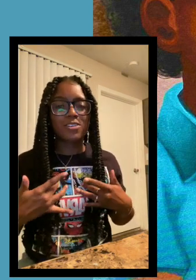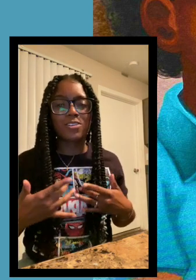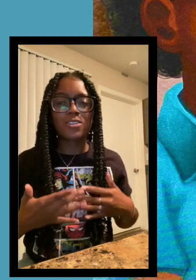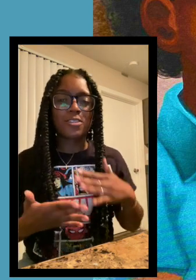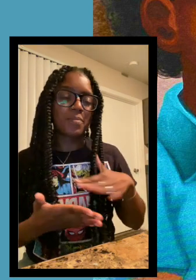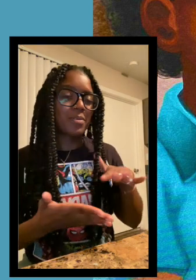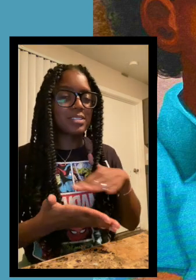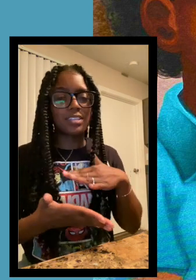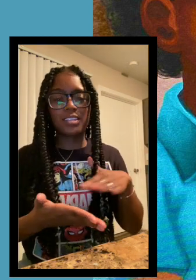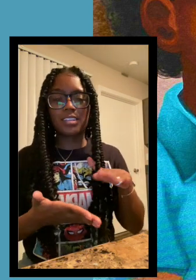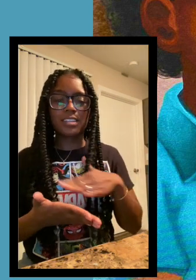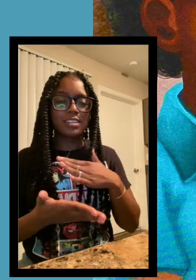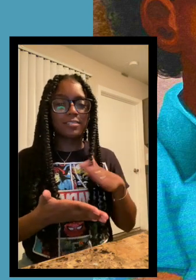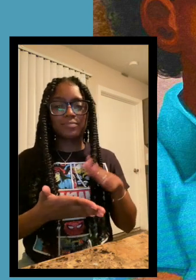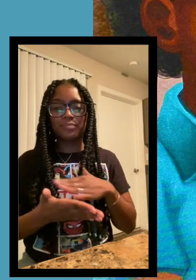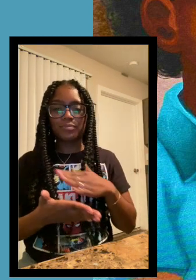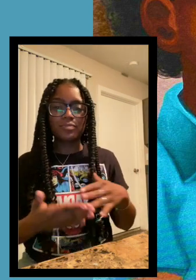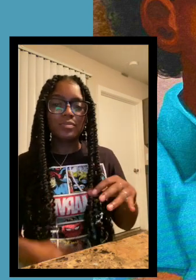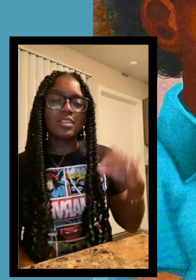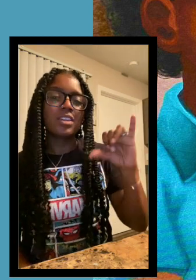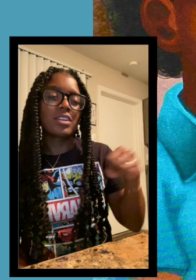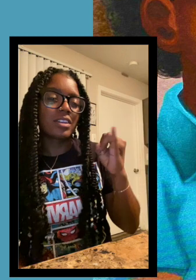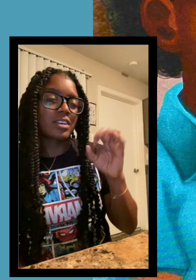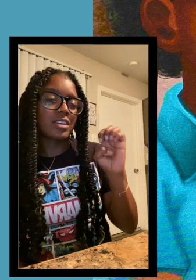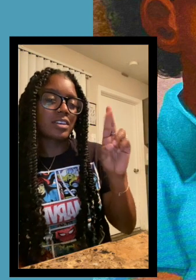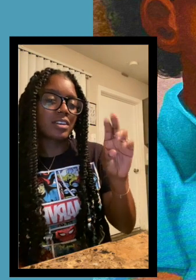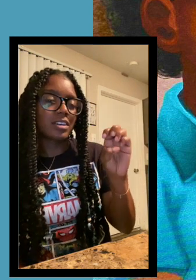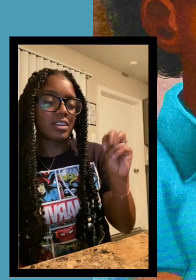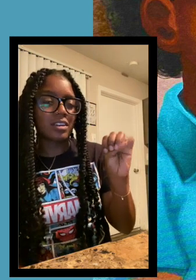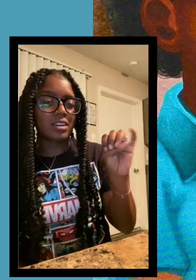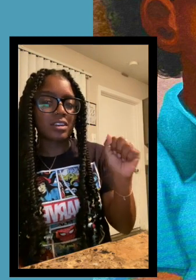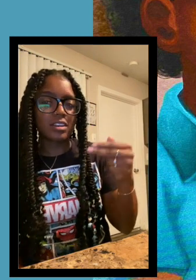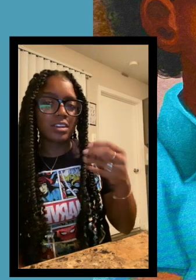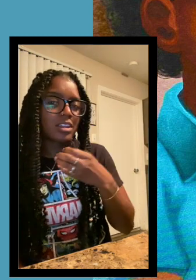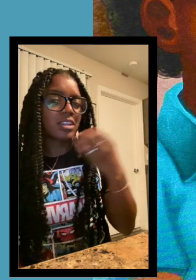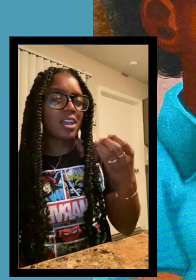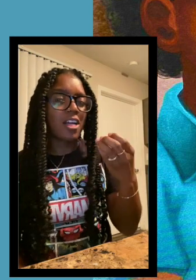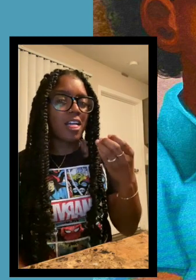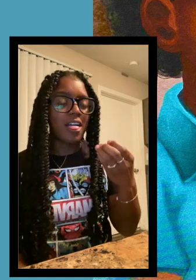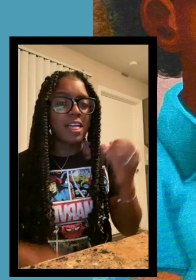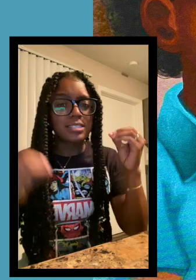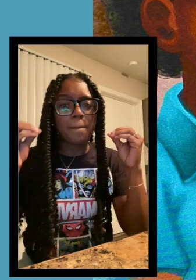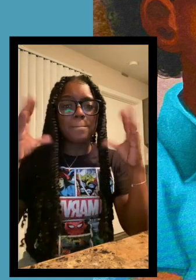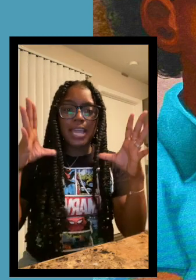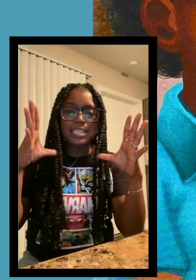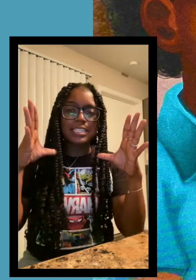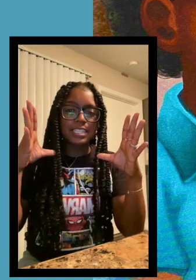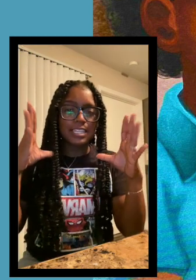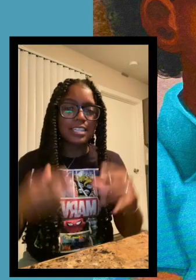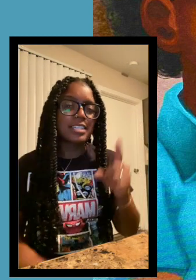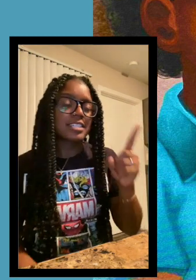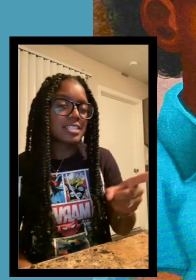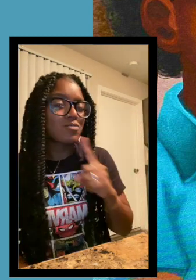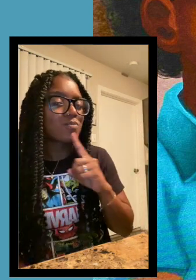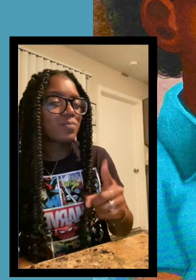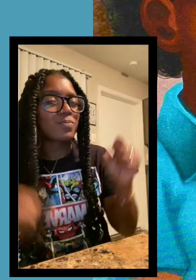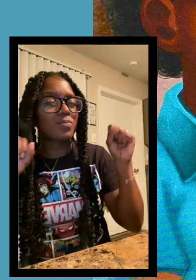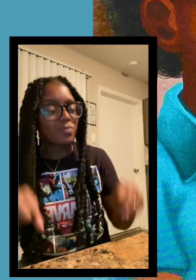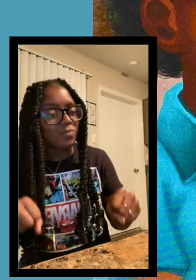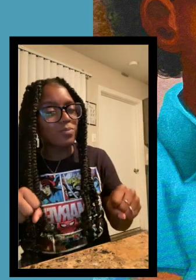explained, "She can feel the vibrations and feel the beat to the music." Jeremiah yelled, "That